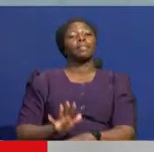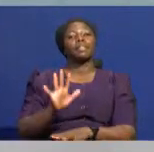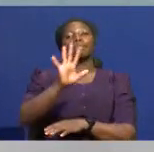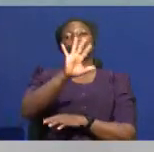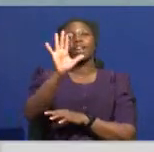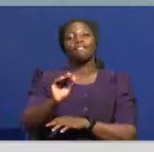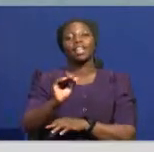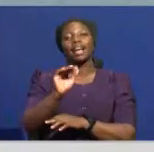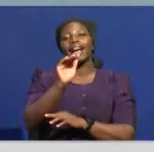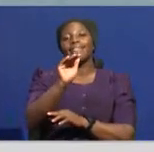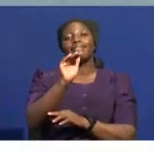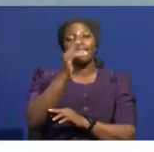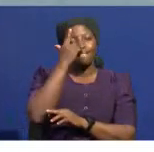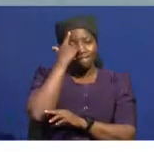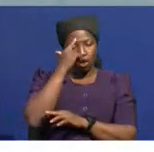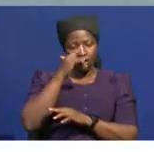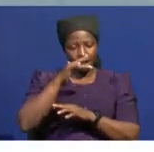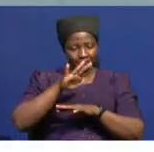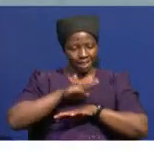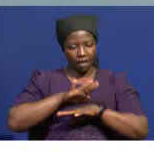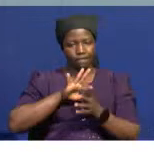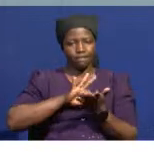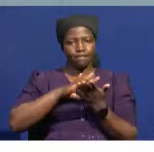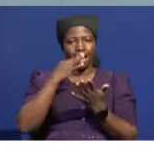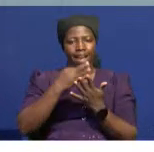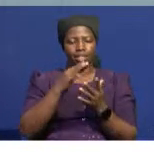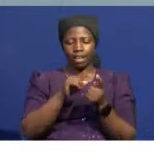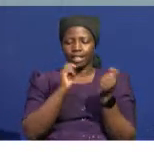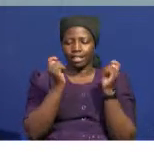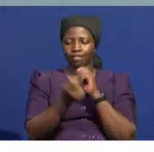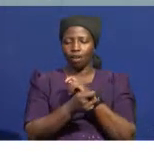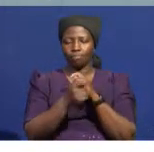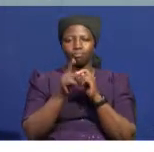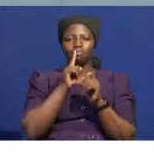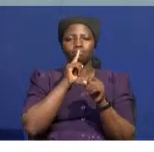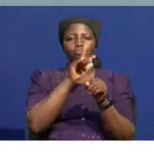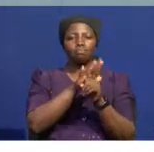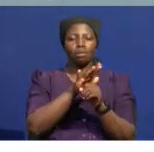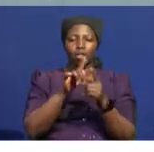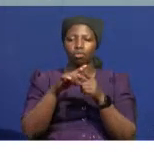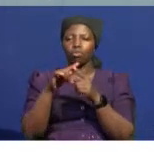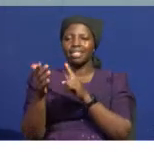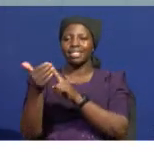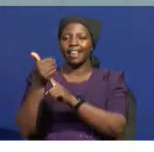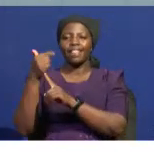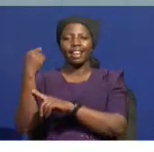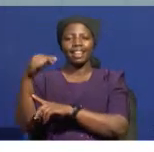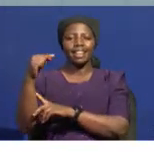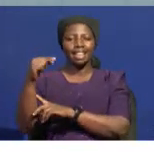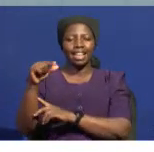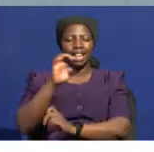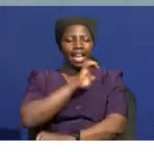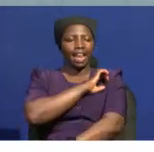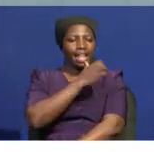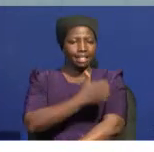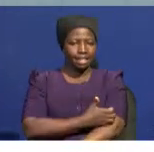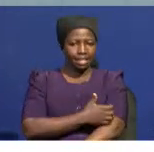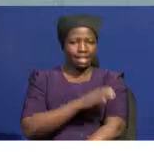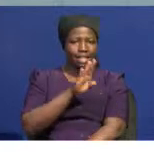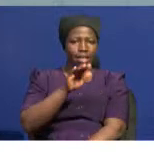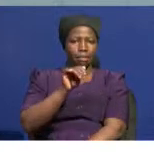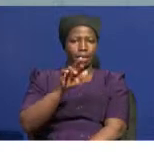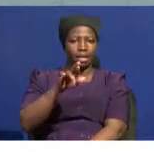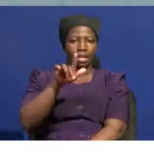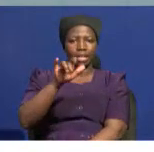Africa is calling for adequate funding to transform commitments to clean energy into reality. The Berlin Energy